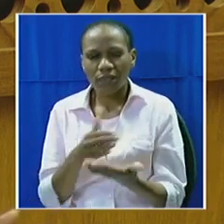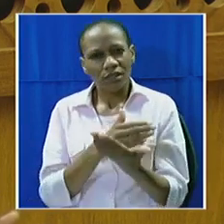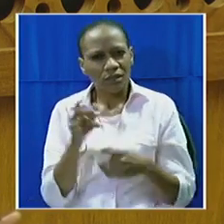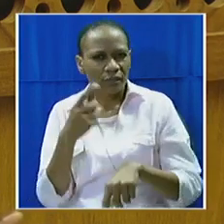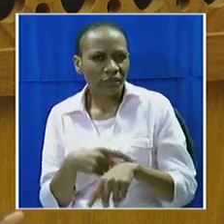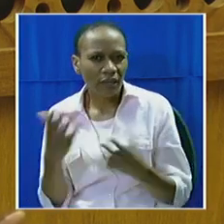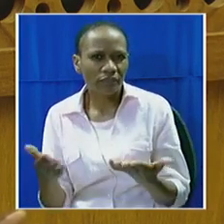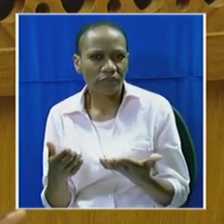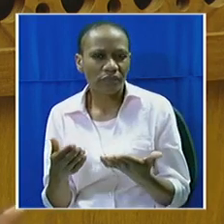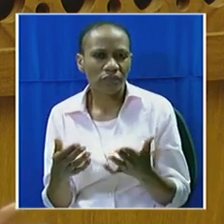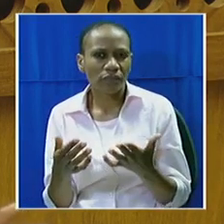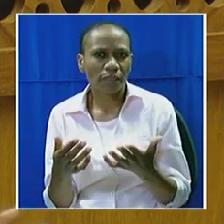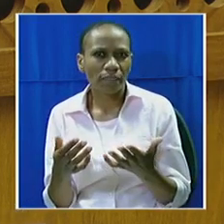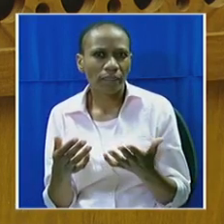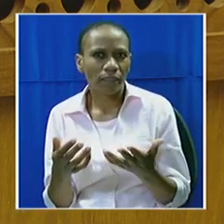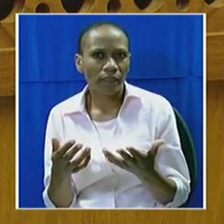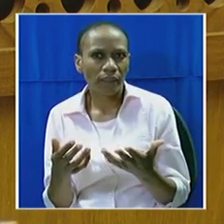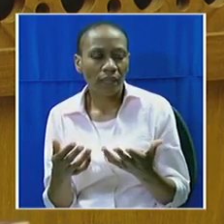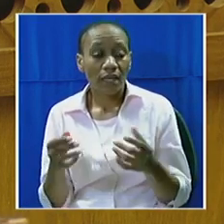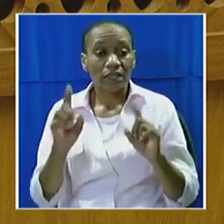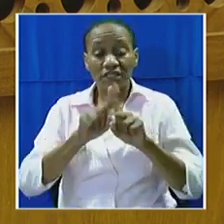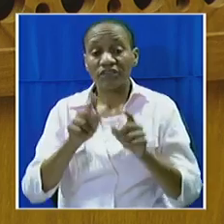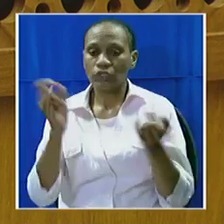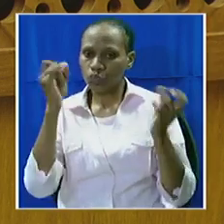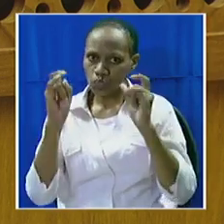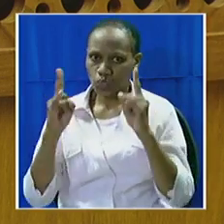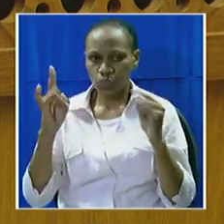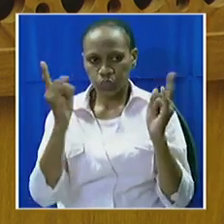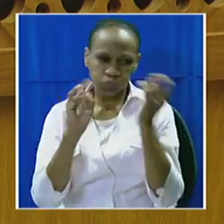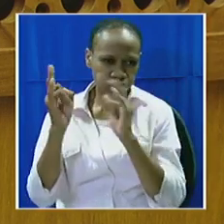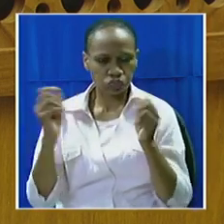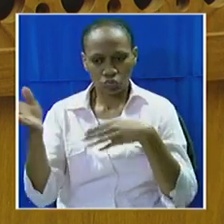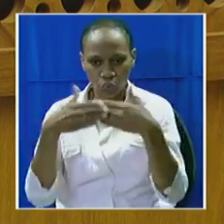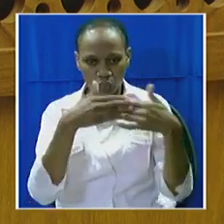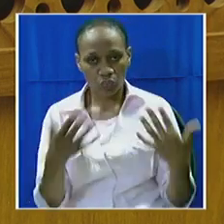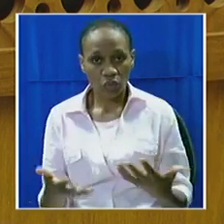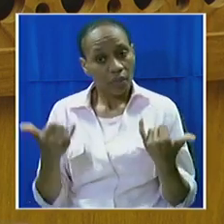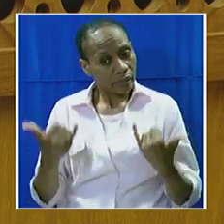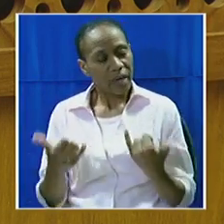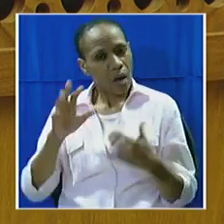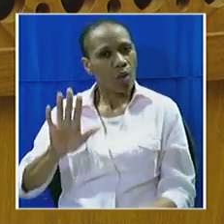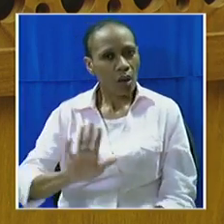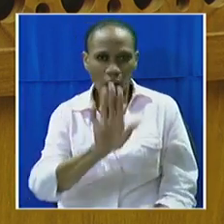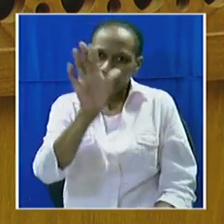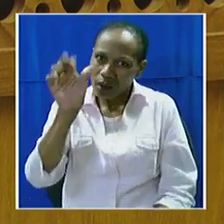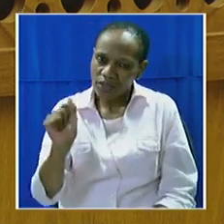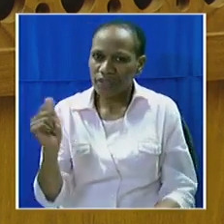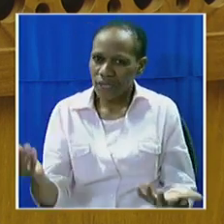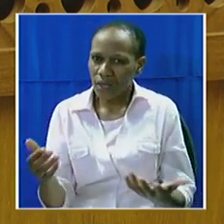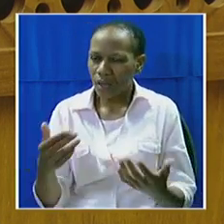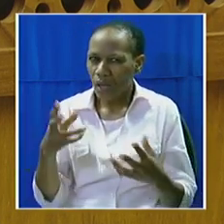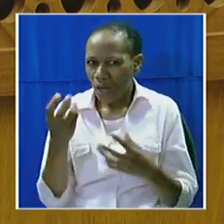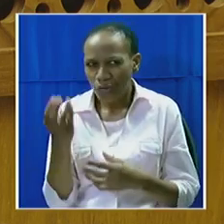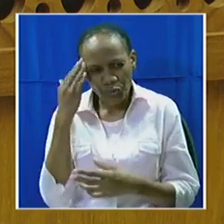of some of the public events. In this case, in Africa, we've noted that of the cases that we've got,